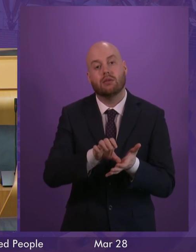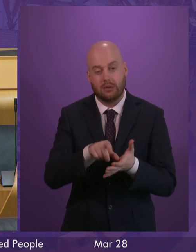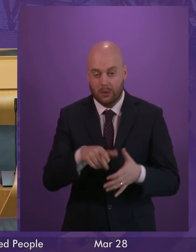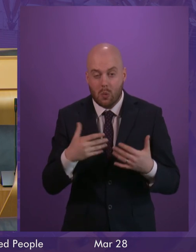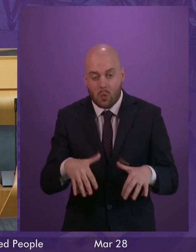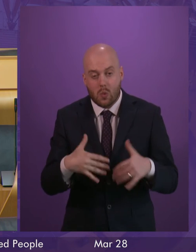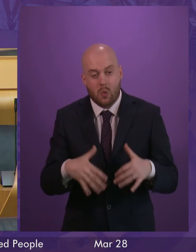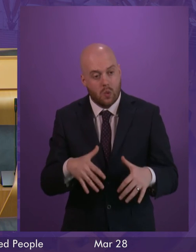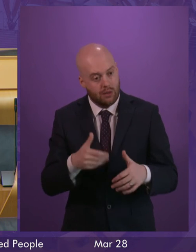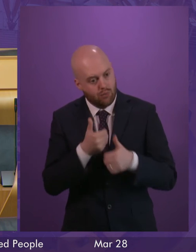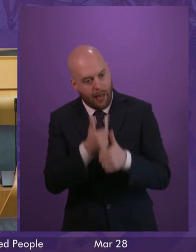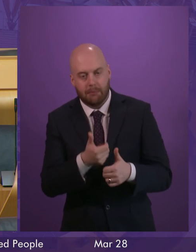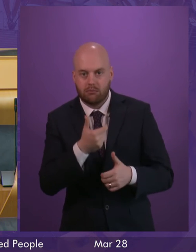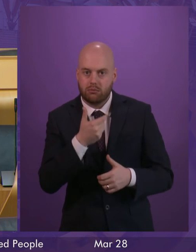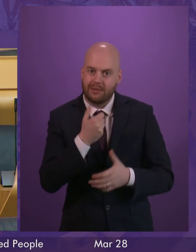disabled people into workforce.